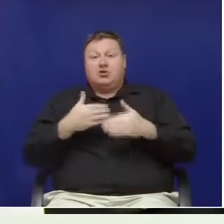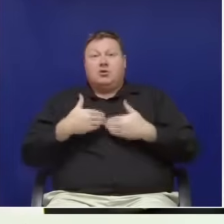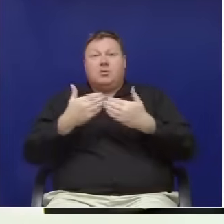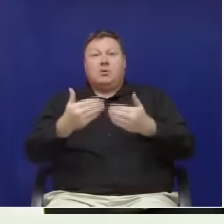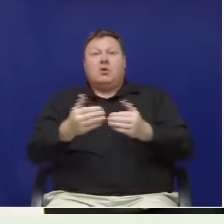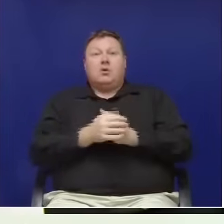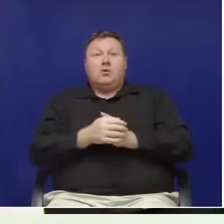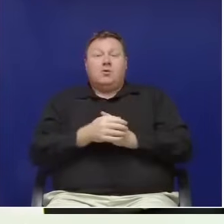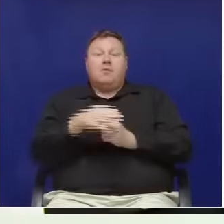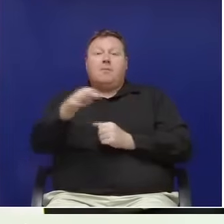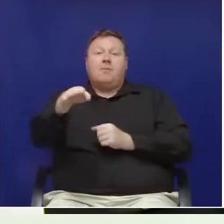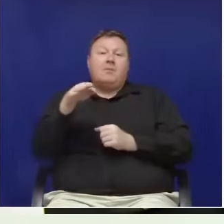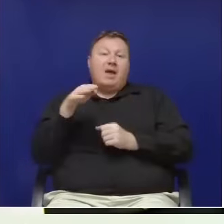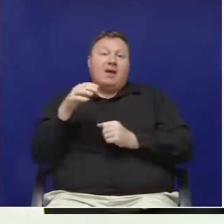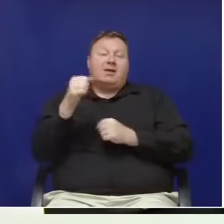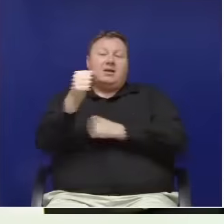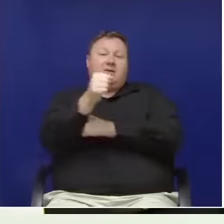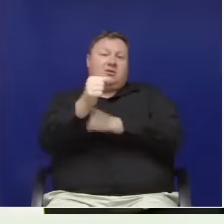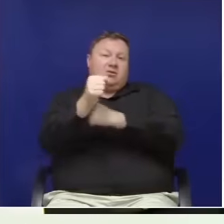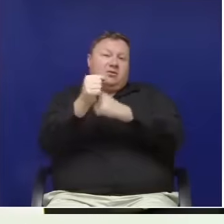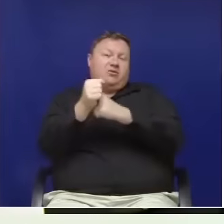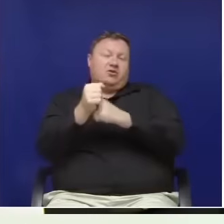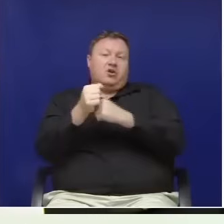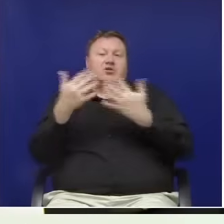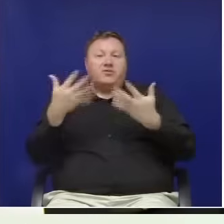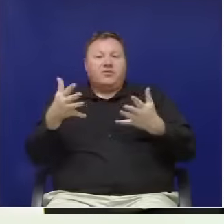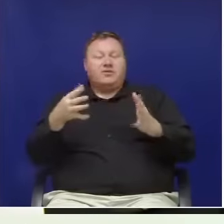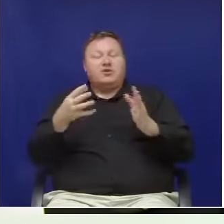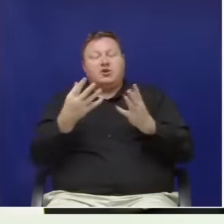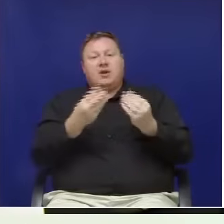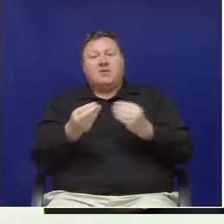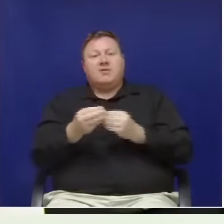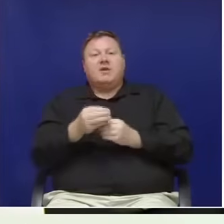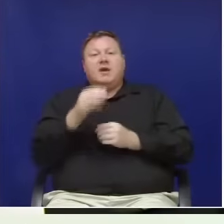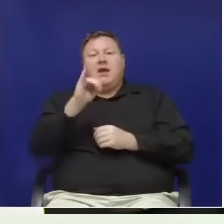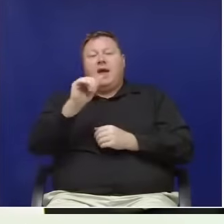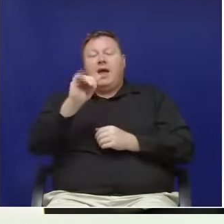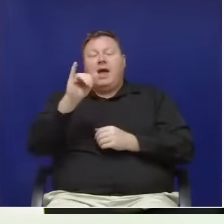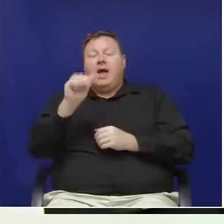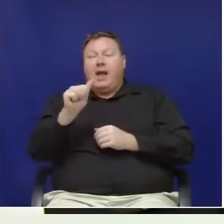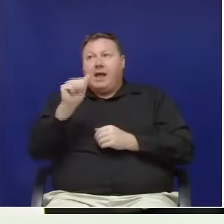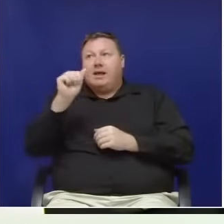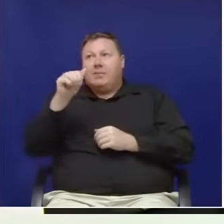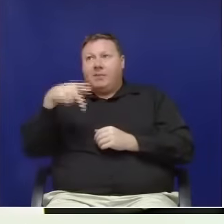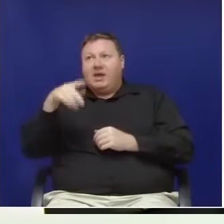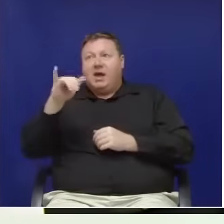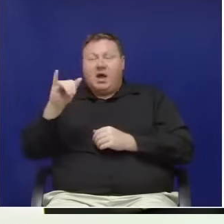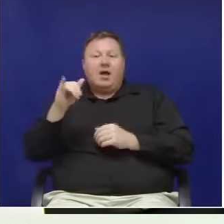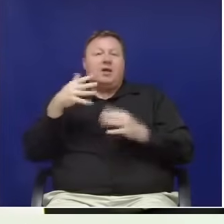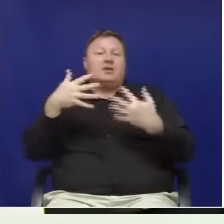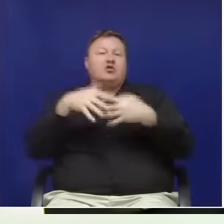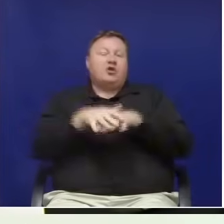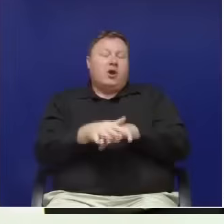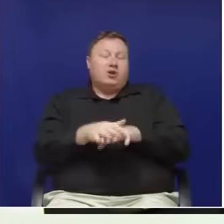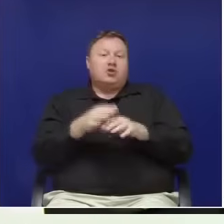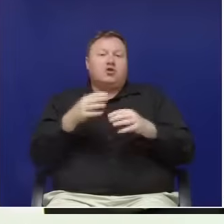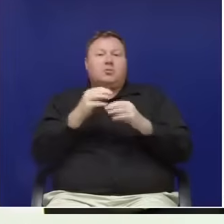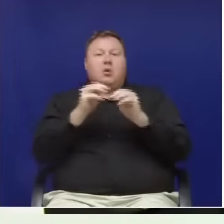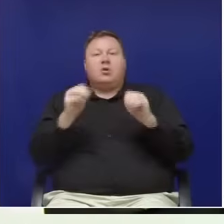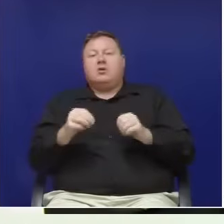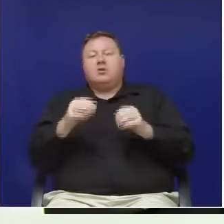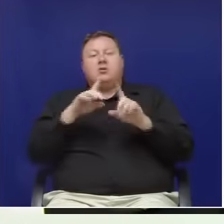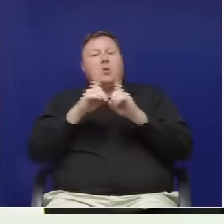banking infrastructure through a digital partnership and API integration model, eliminating the need for the department